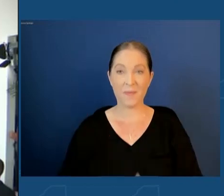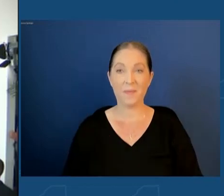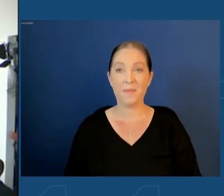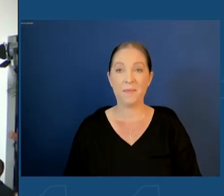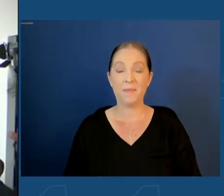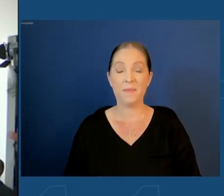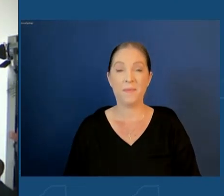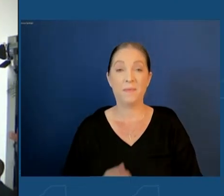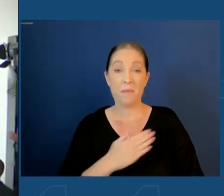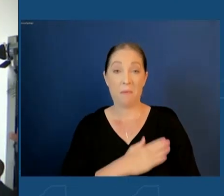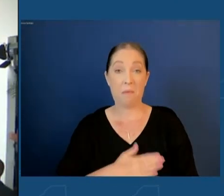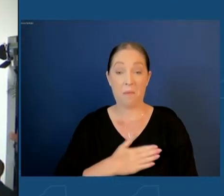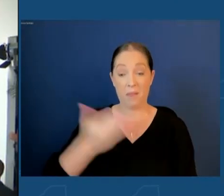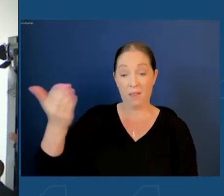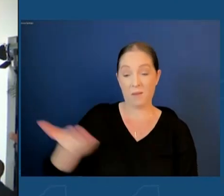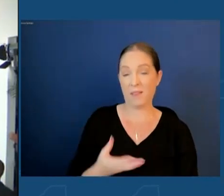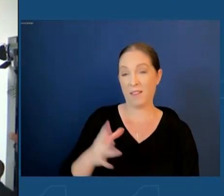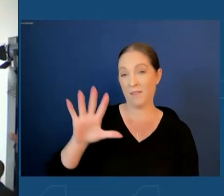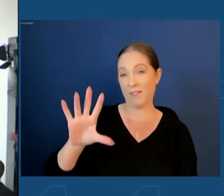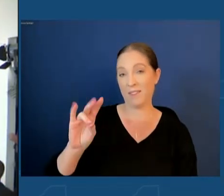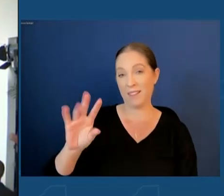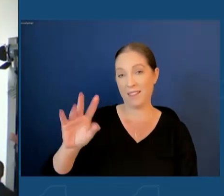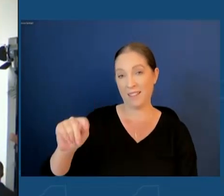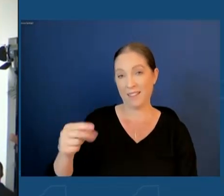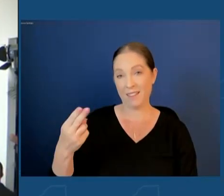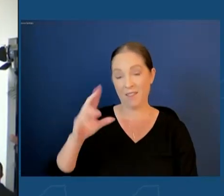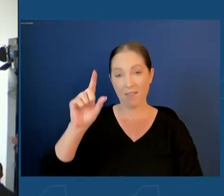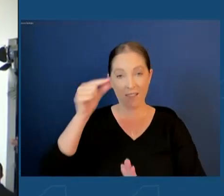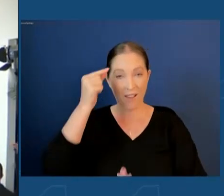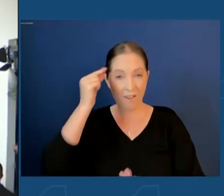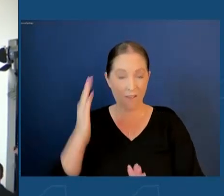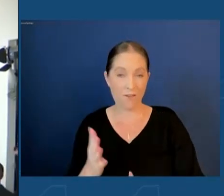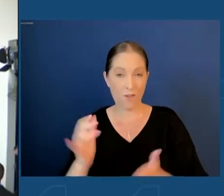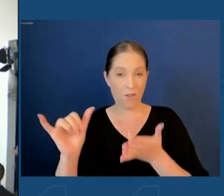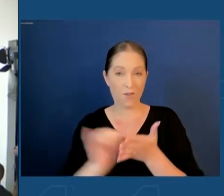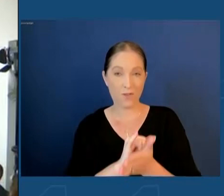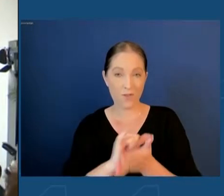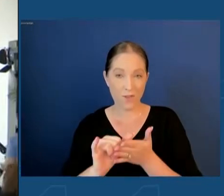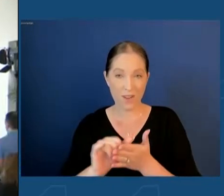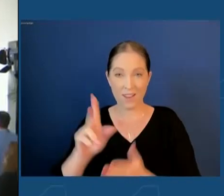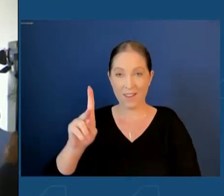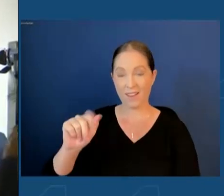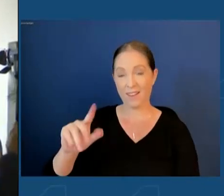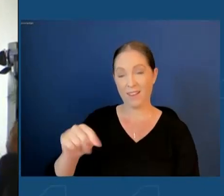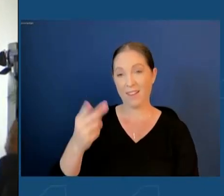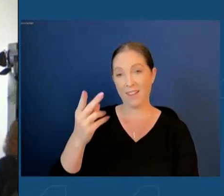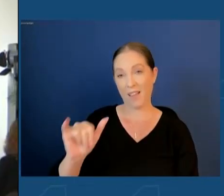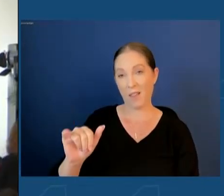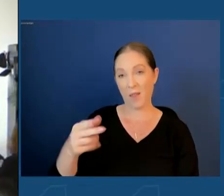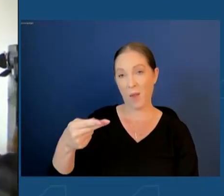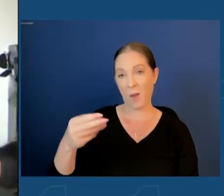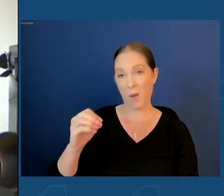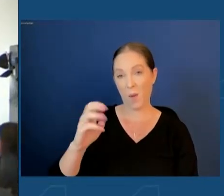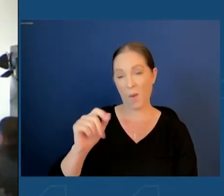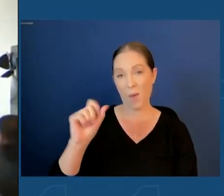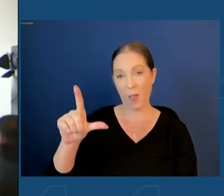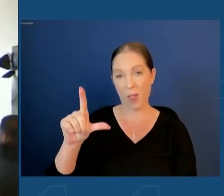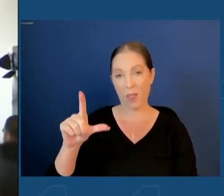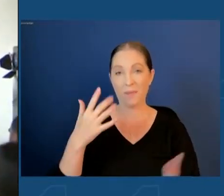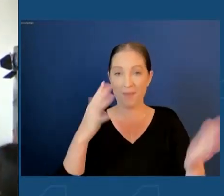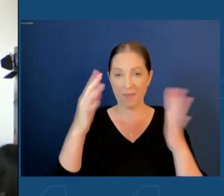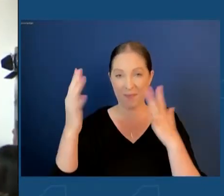Please welcome the 57th governor of the great state of New York, Governor Kathy Hochul.